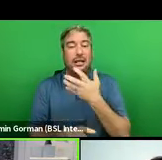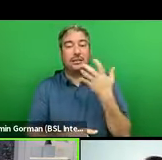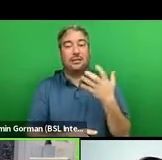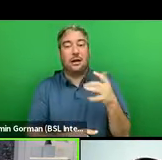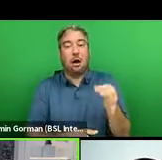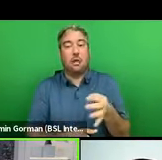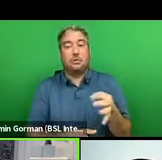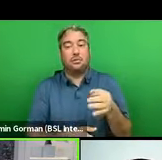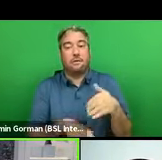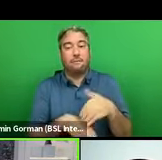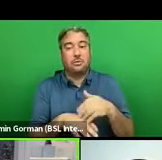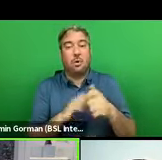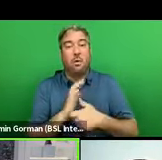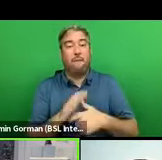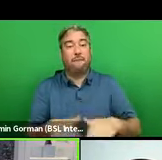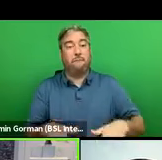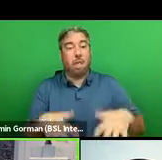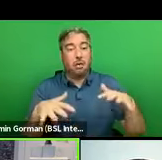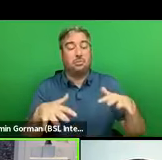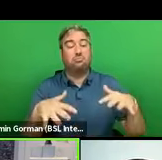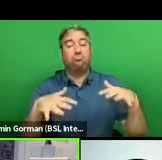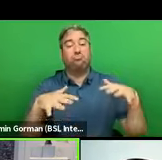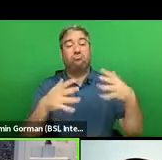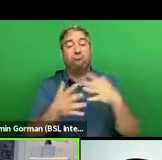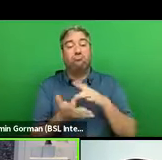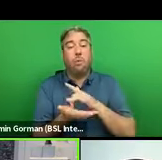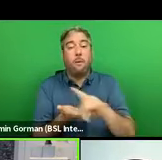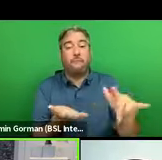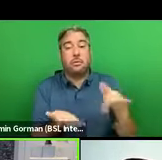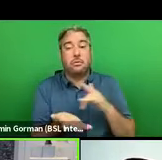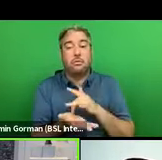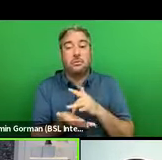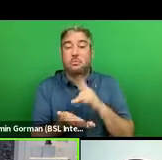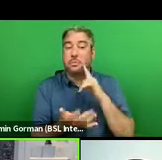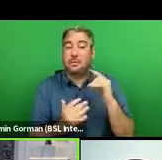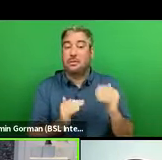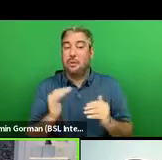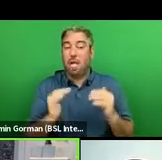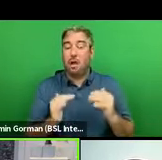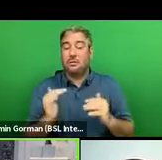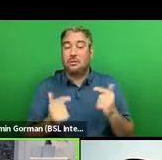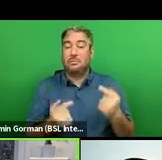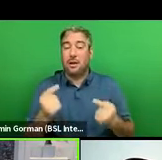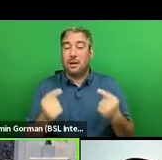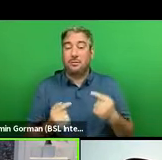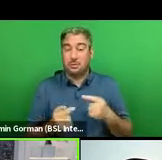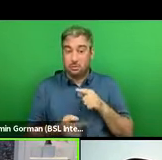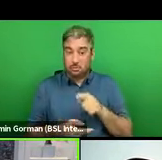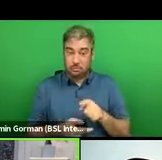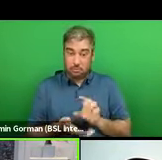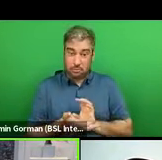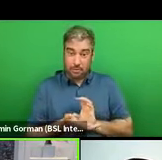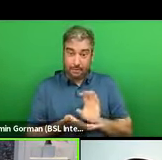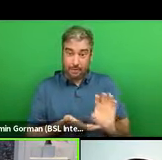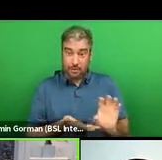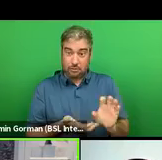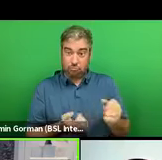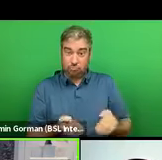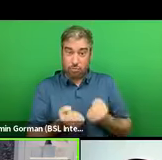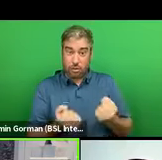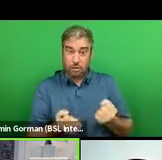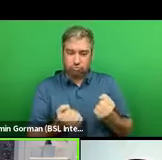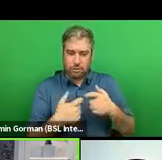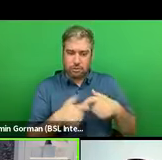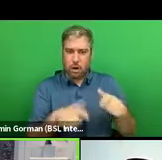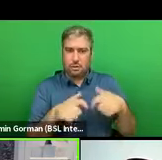similar debate about, do you invest in strengthening resilience in those places over time, or are you going to invest in strengthening the